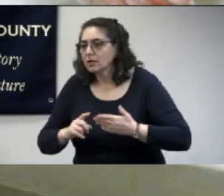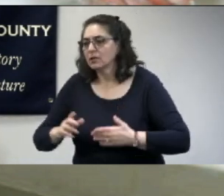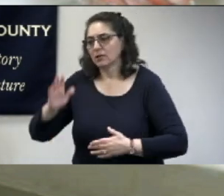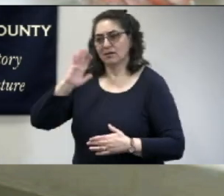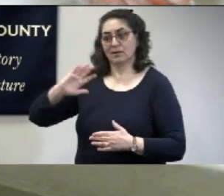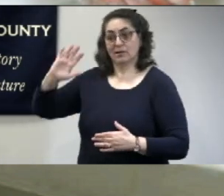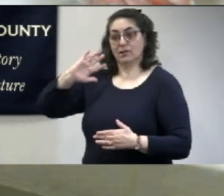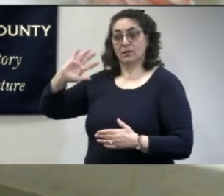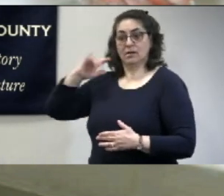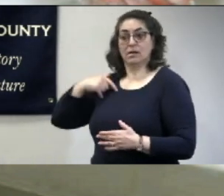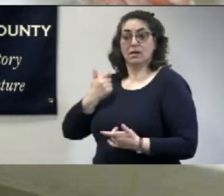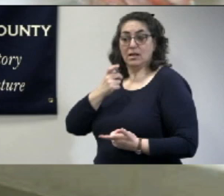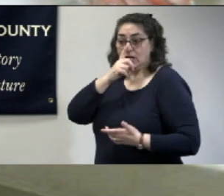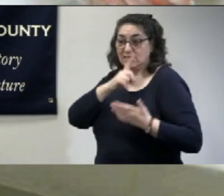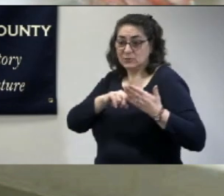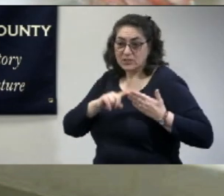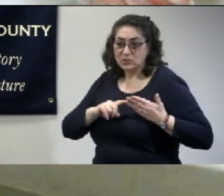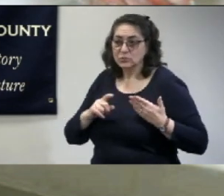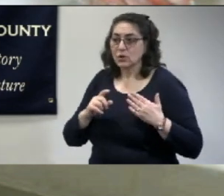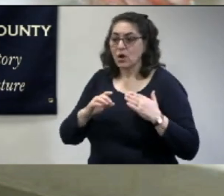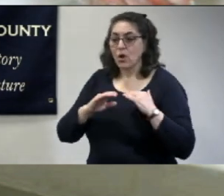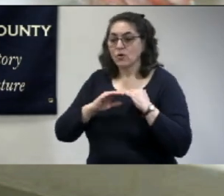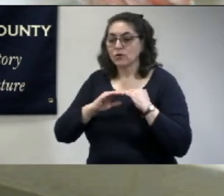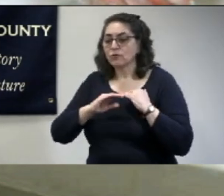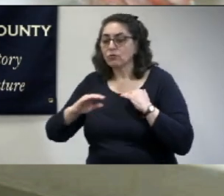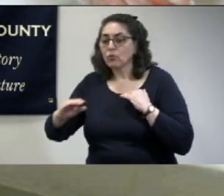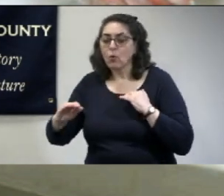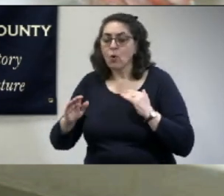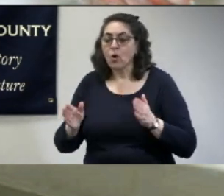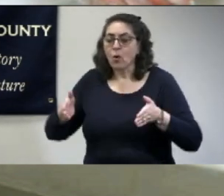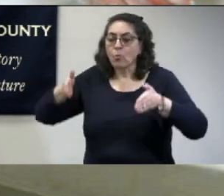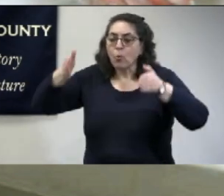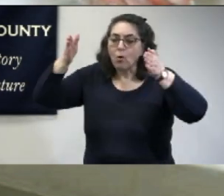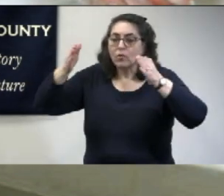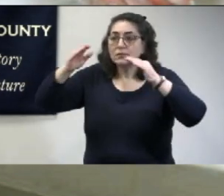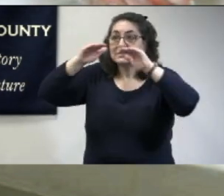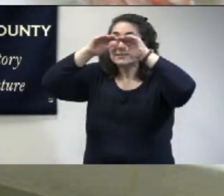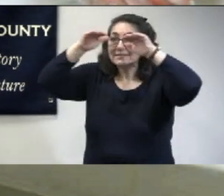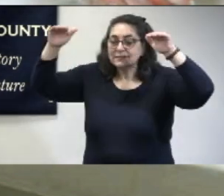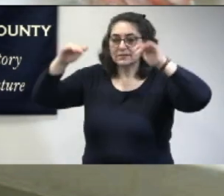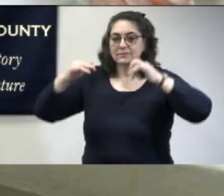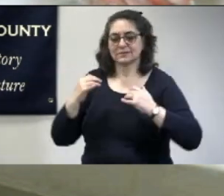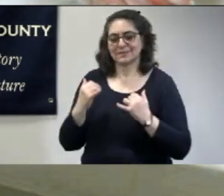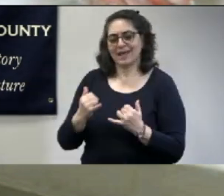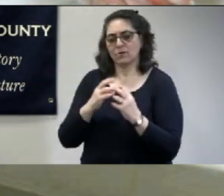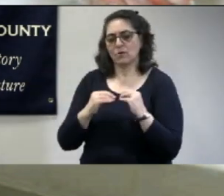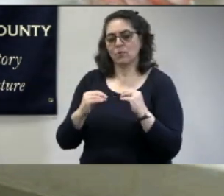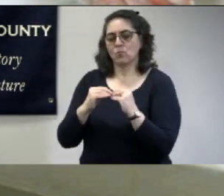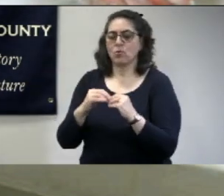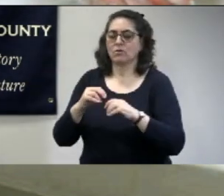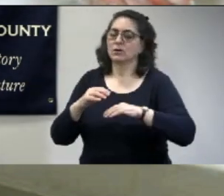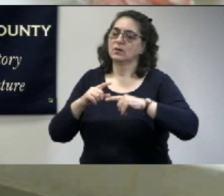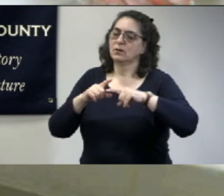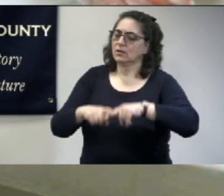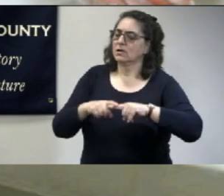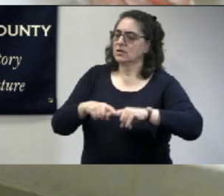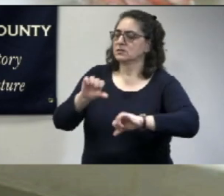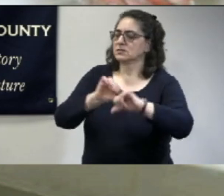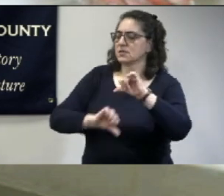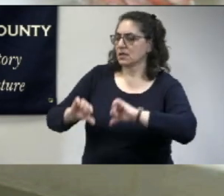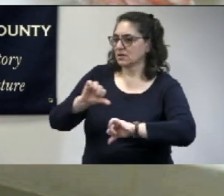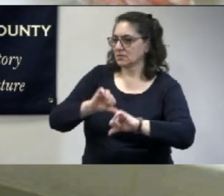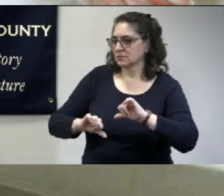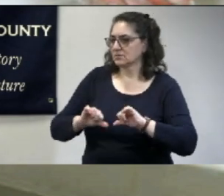were what we call floors, walls, and ceilings. Now it's more science-based and it's time and temperature